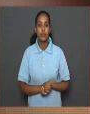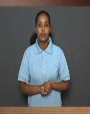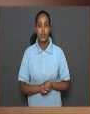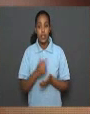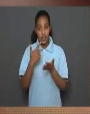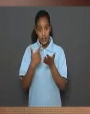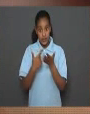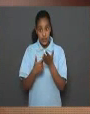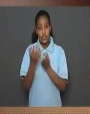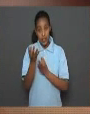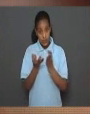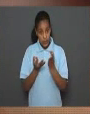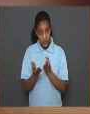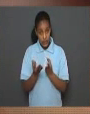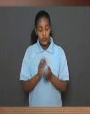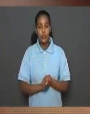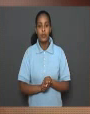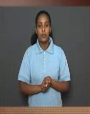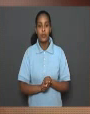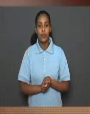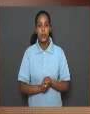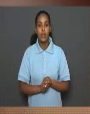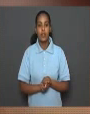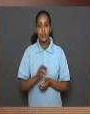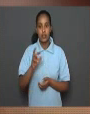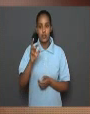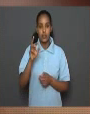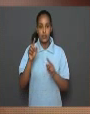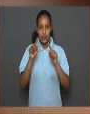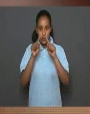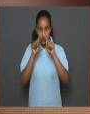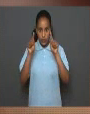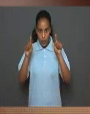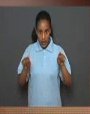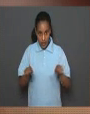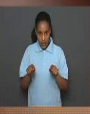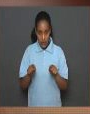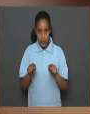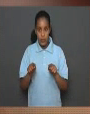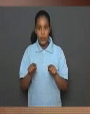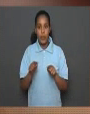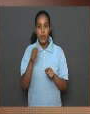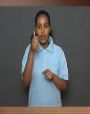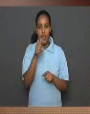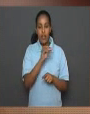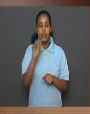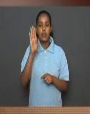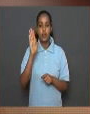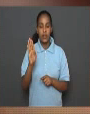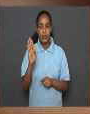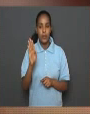In this expression, the square brackets A and